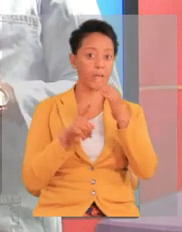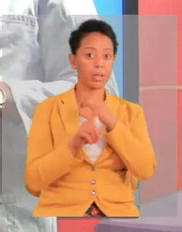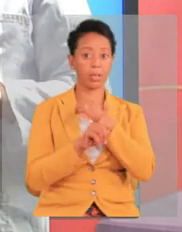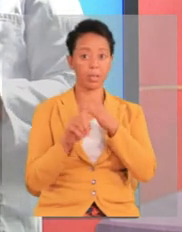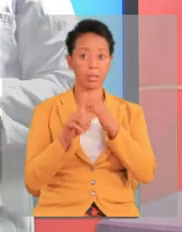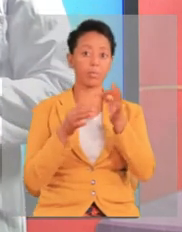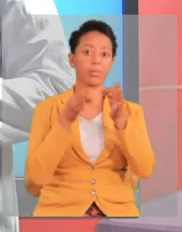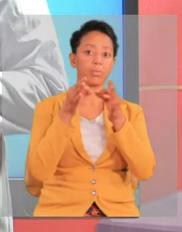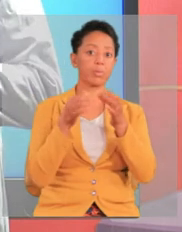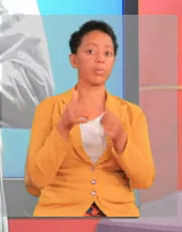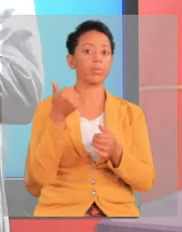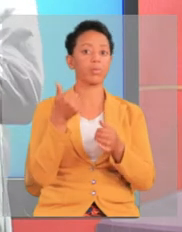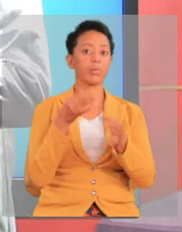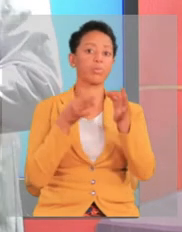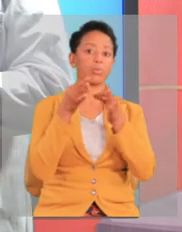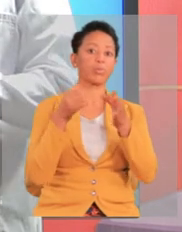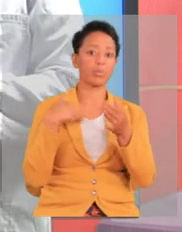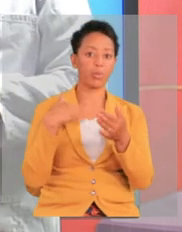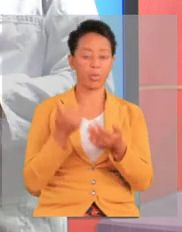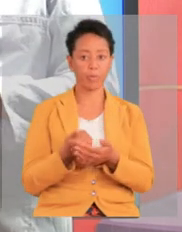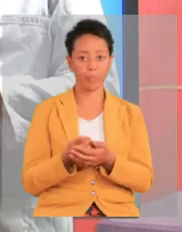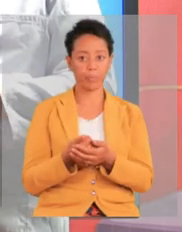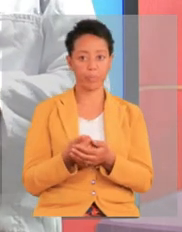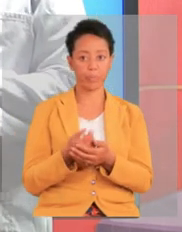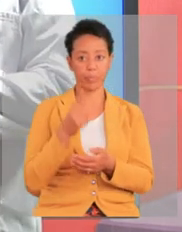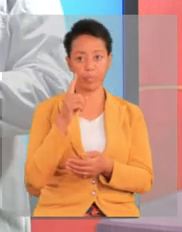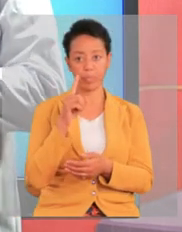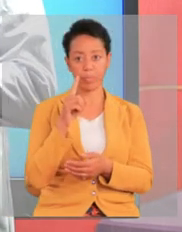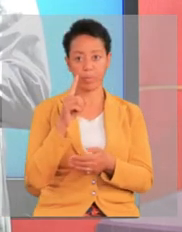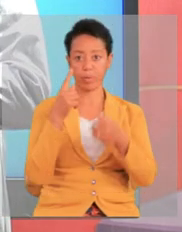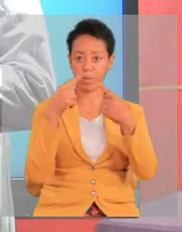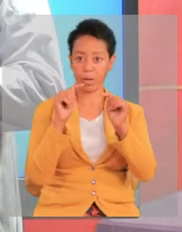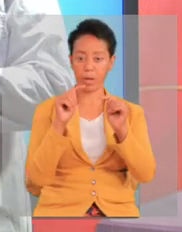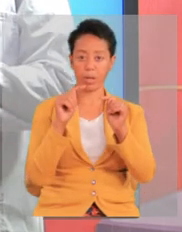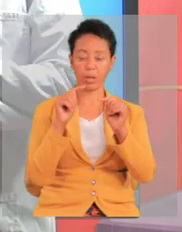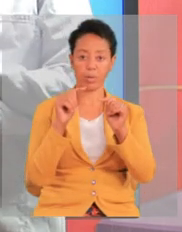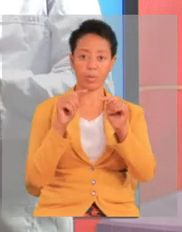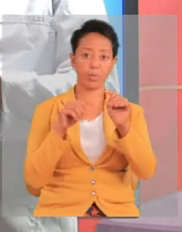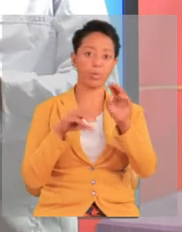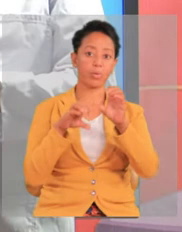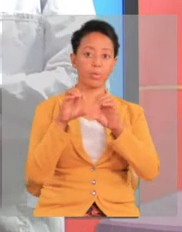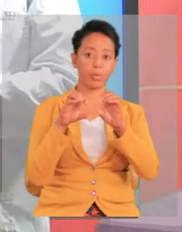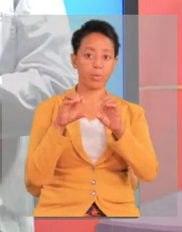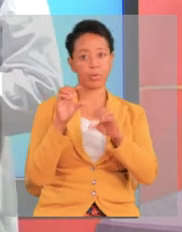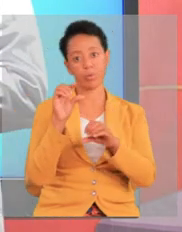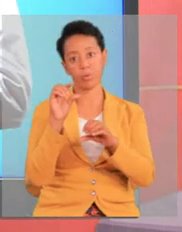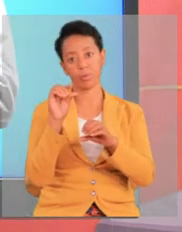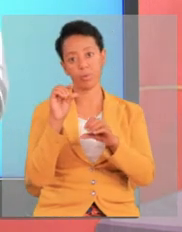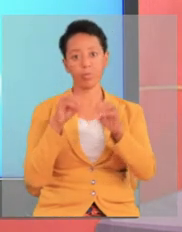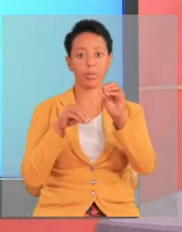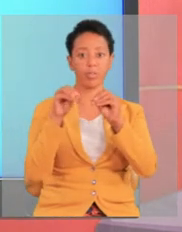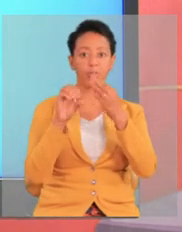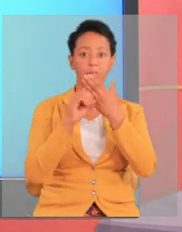expressions that we'll see them while we are trying to do some activities based on